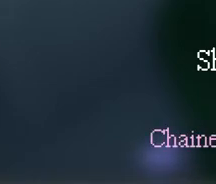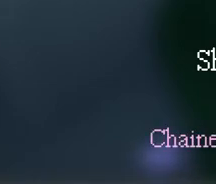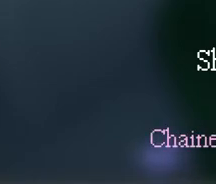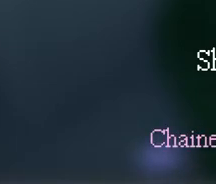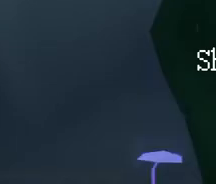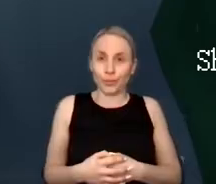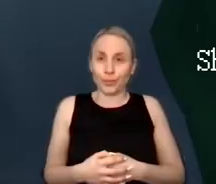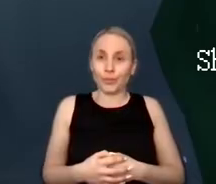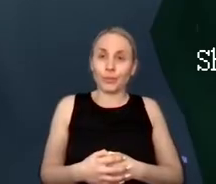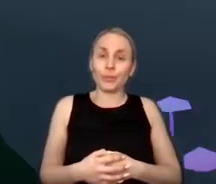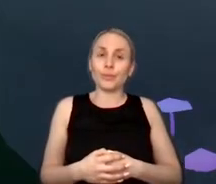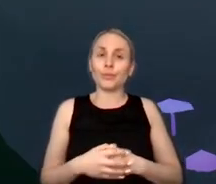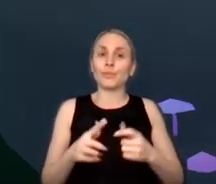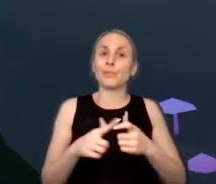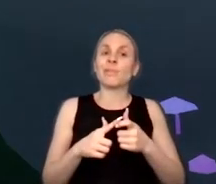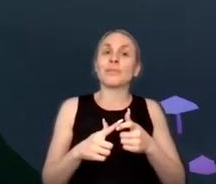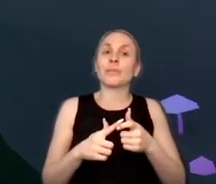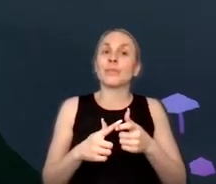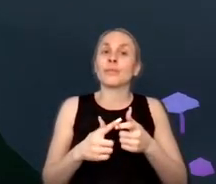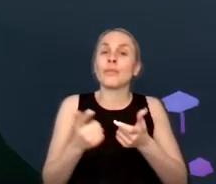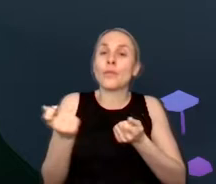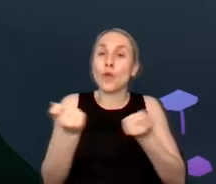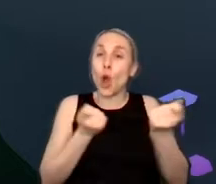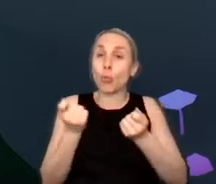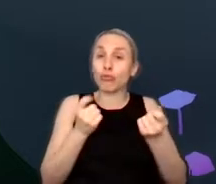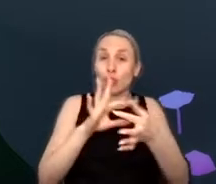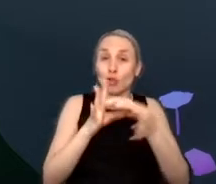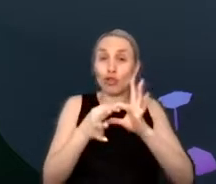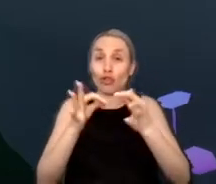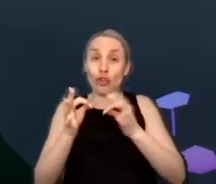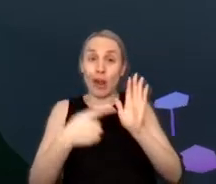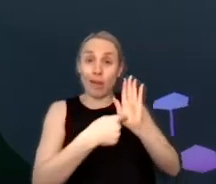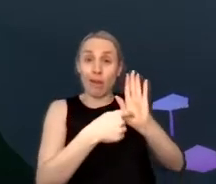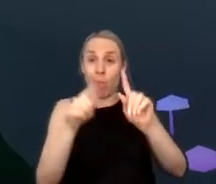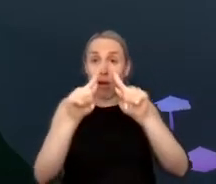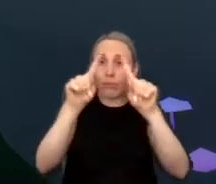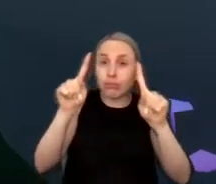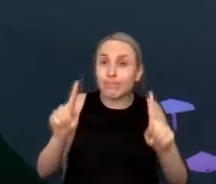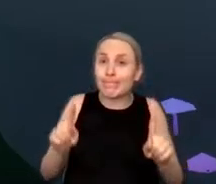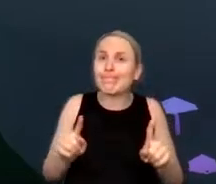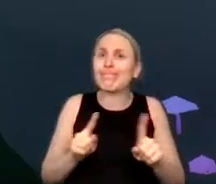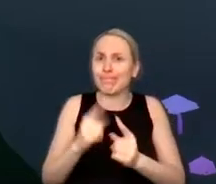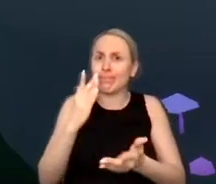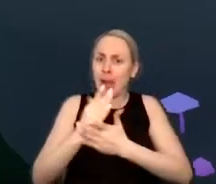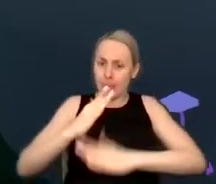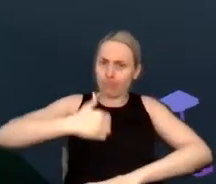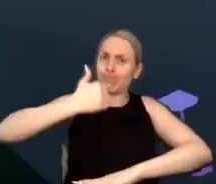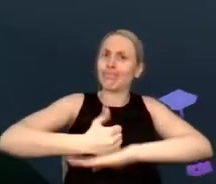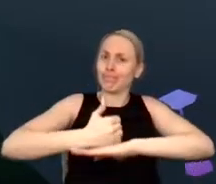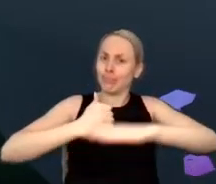the operational chain is kind of the backbone of Hivemind. It comes from